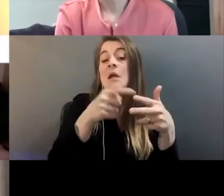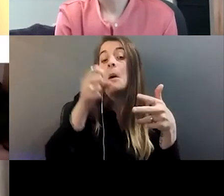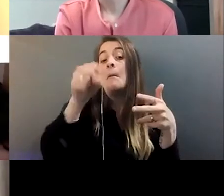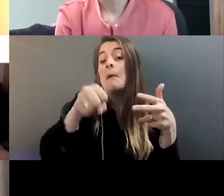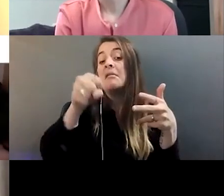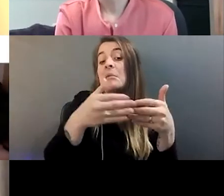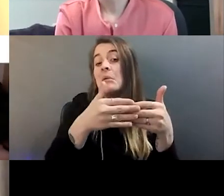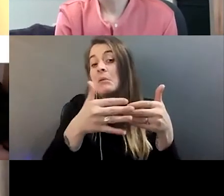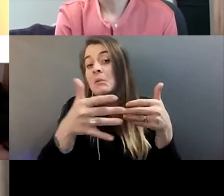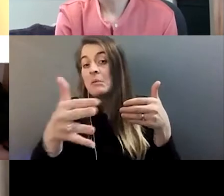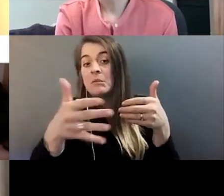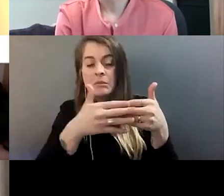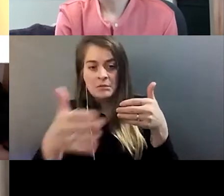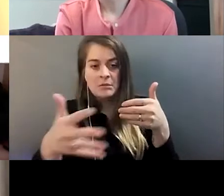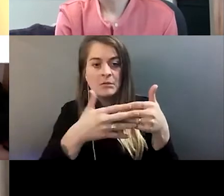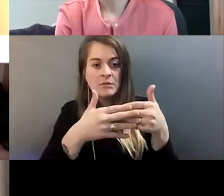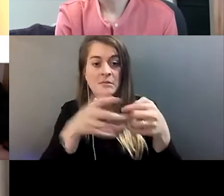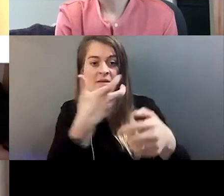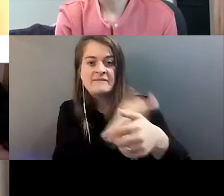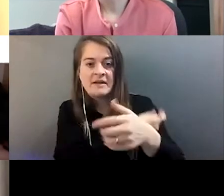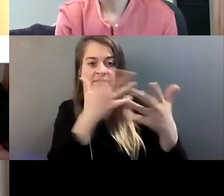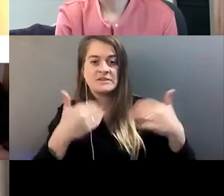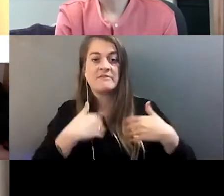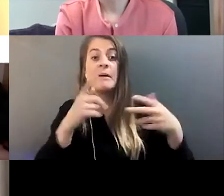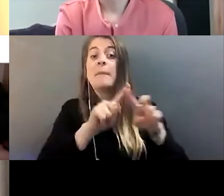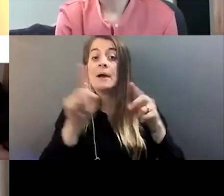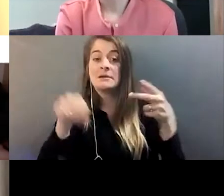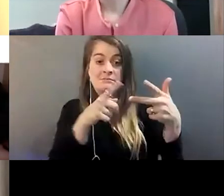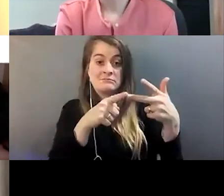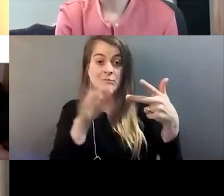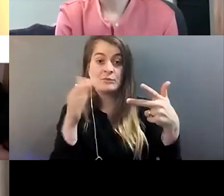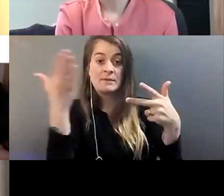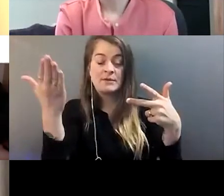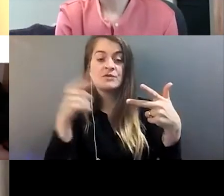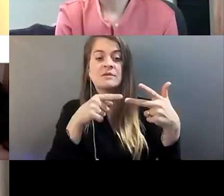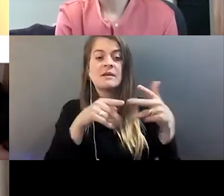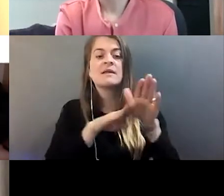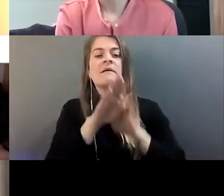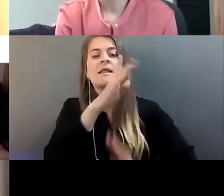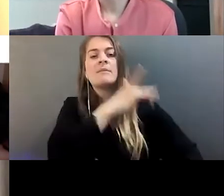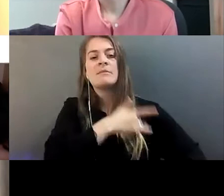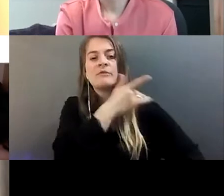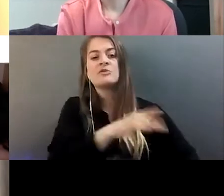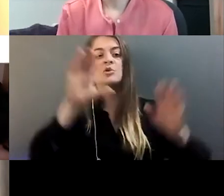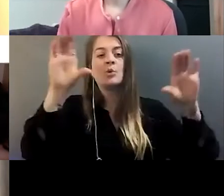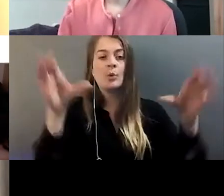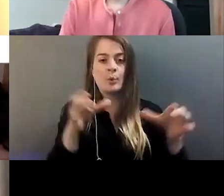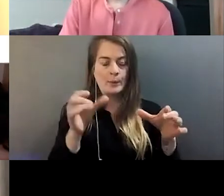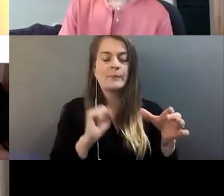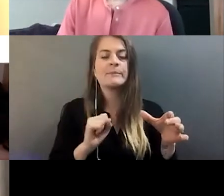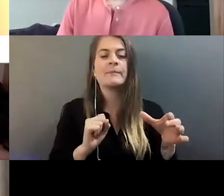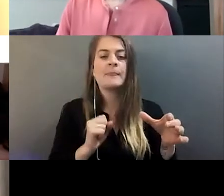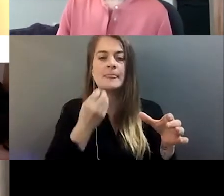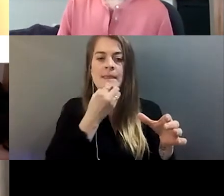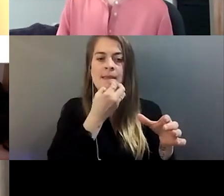when we start after people are vaccinating. But the third recommendation, which was to create a provincial body that